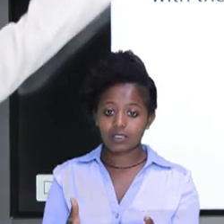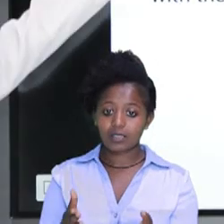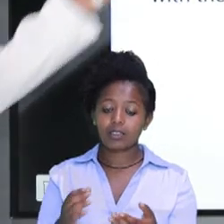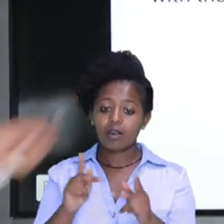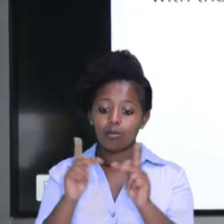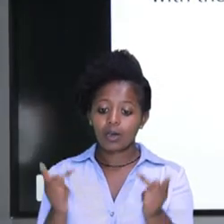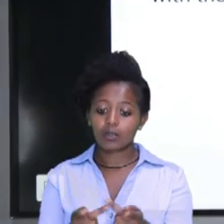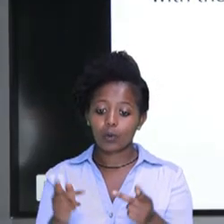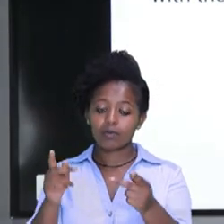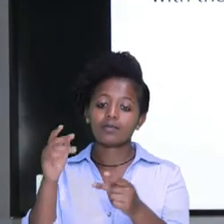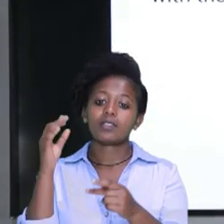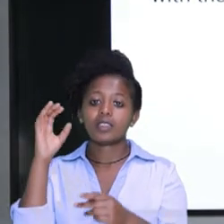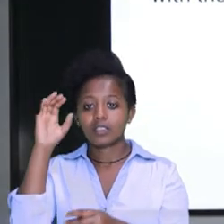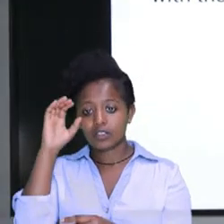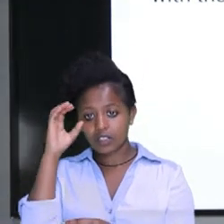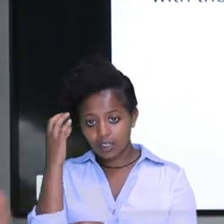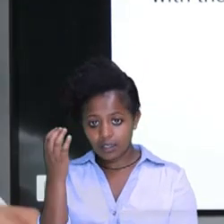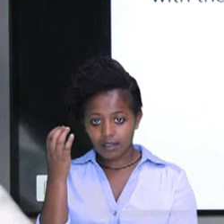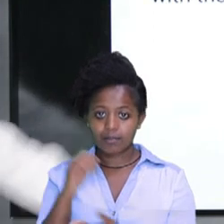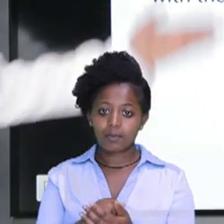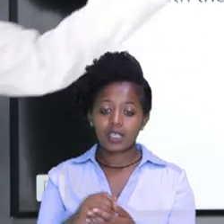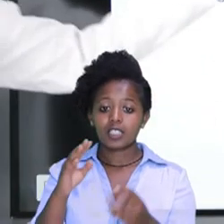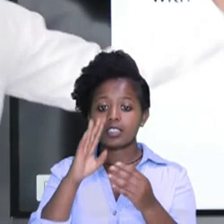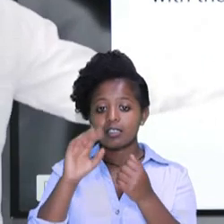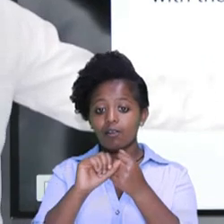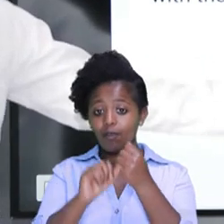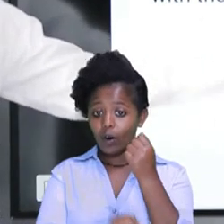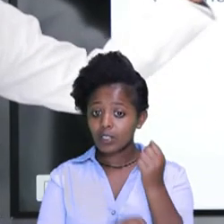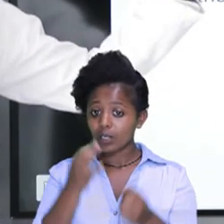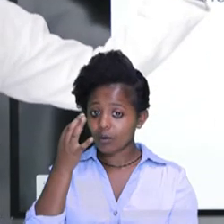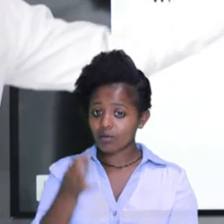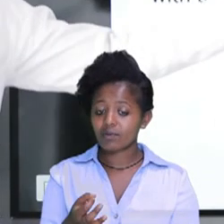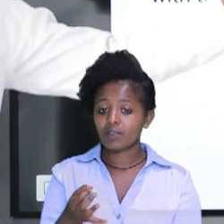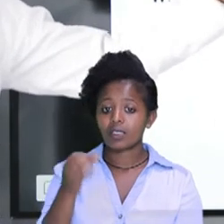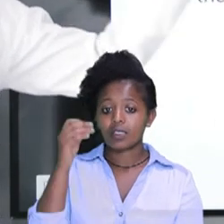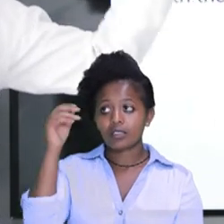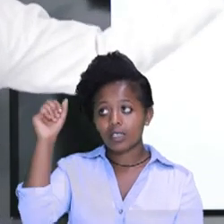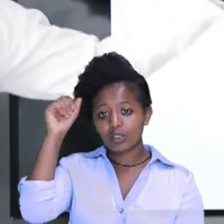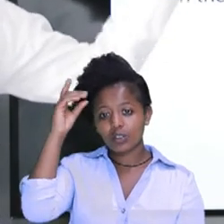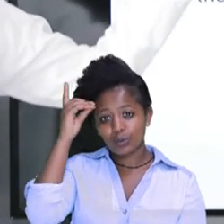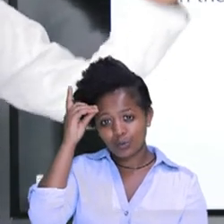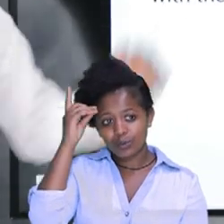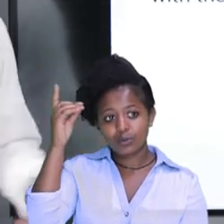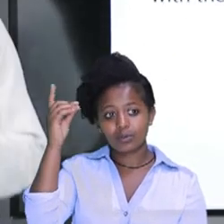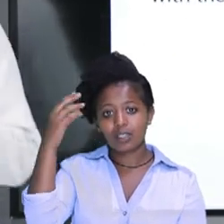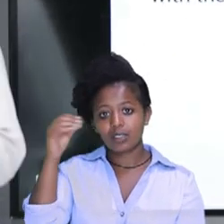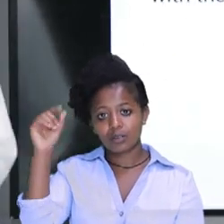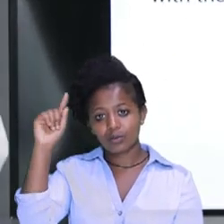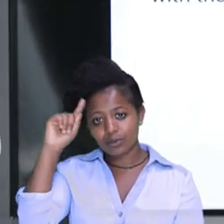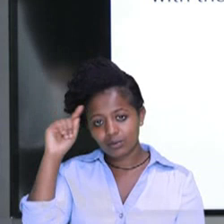It was founded in 1921. The founder, Deng Zhu and Deng Zhu and Deng Zhu